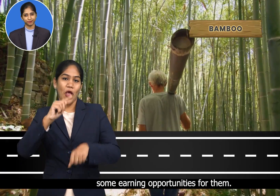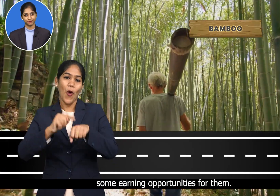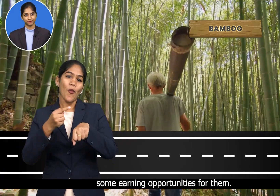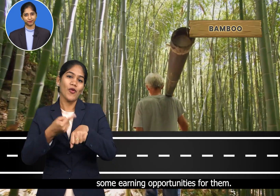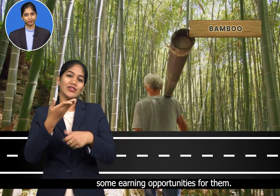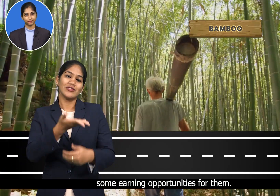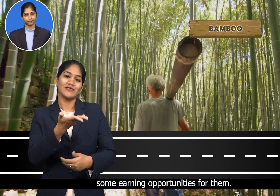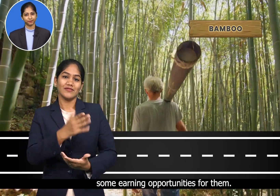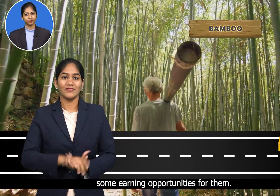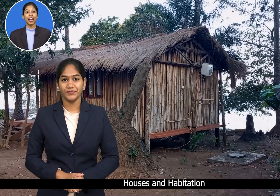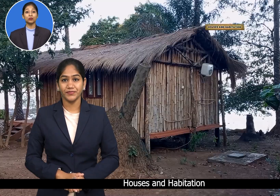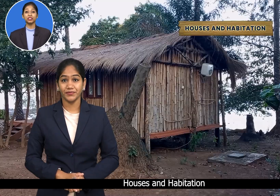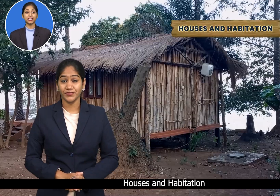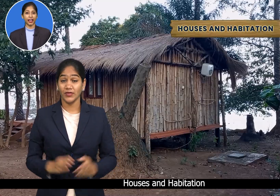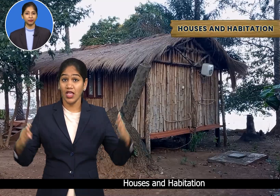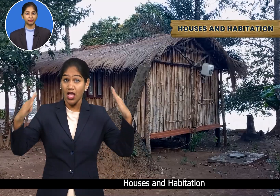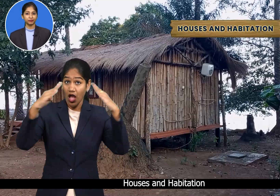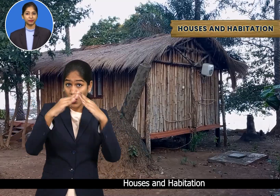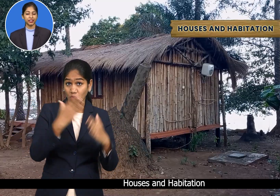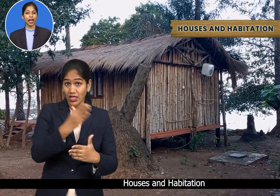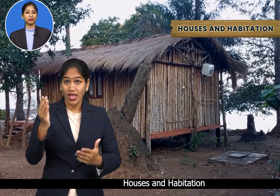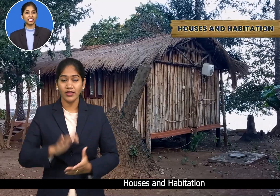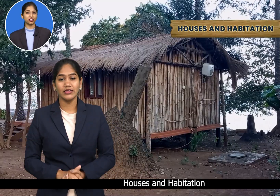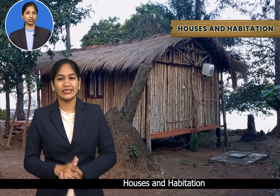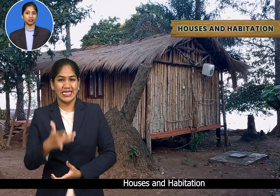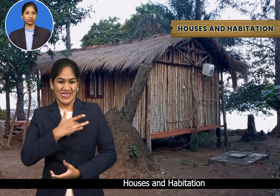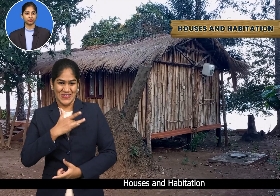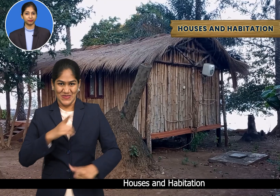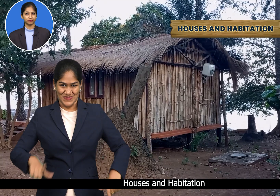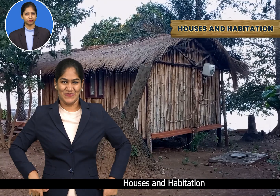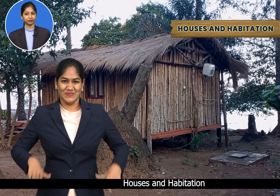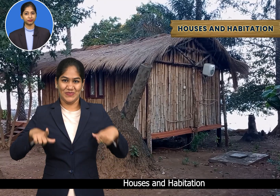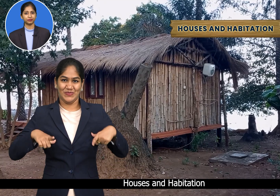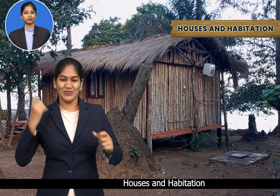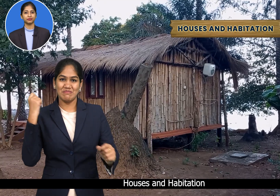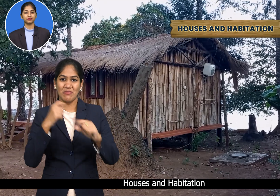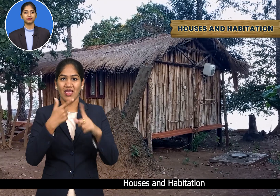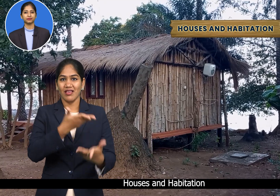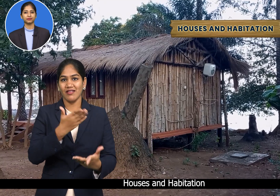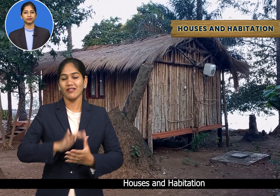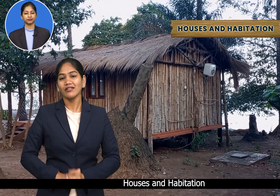Houses and habitation.